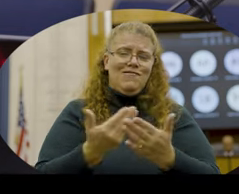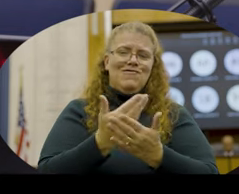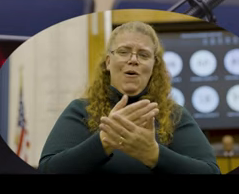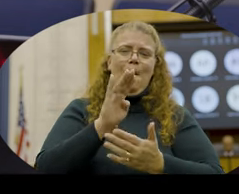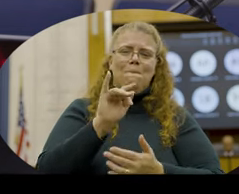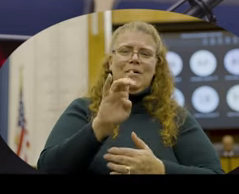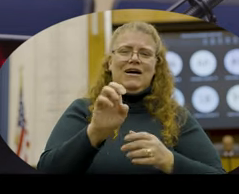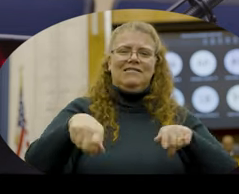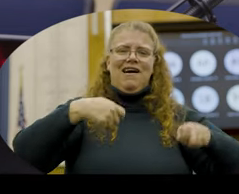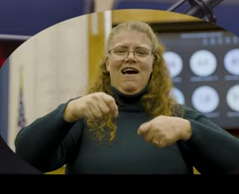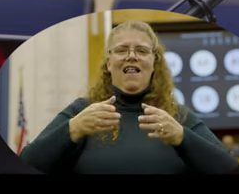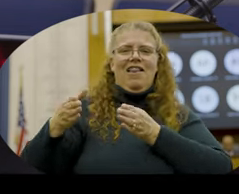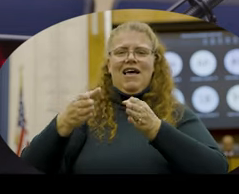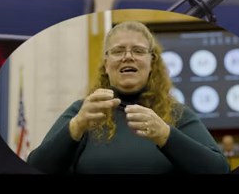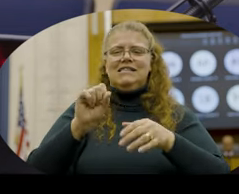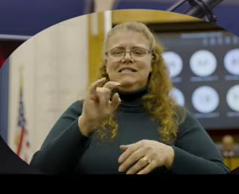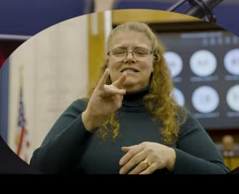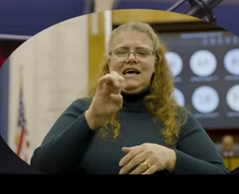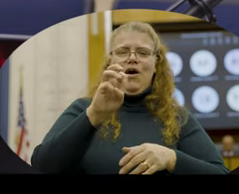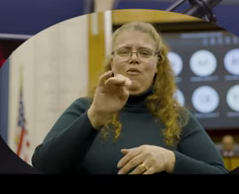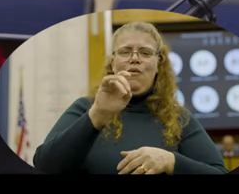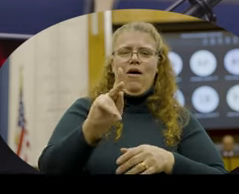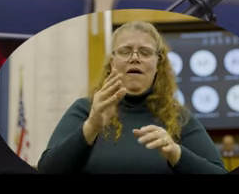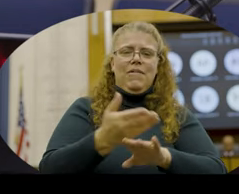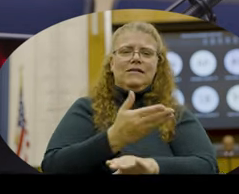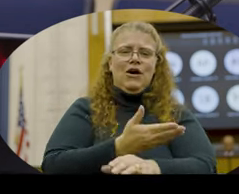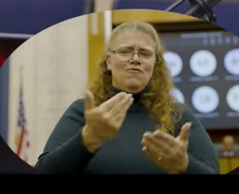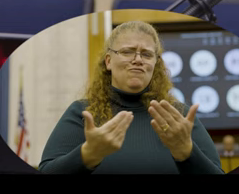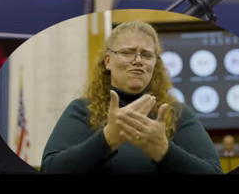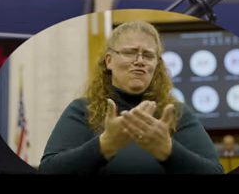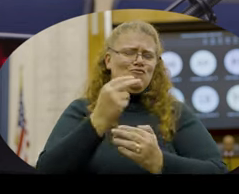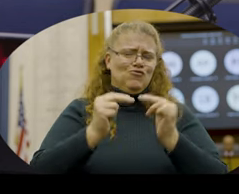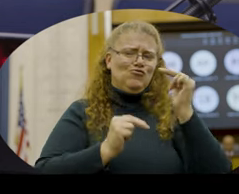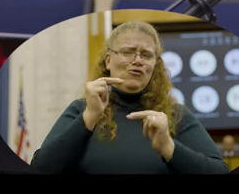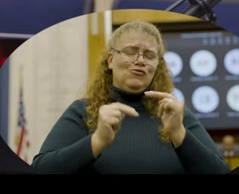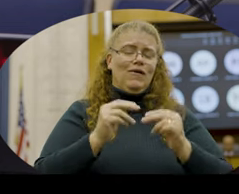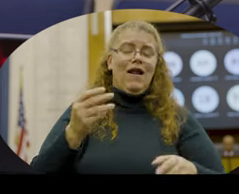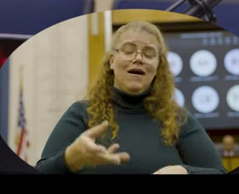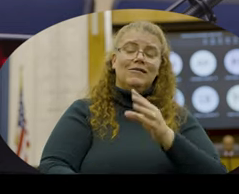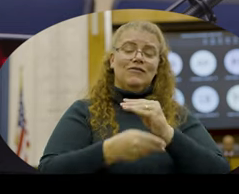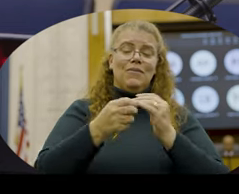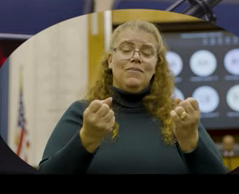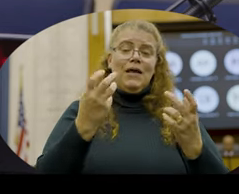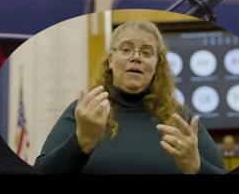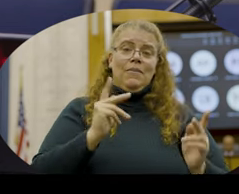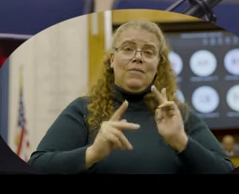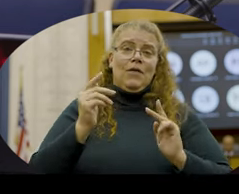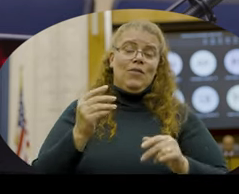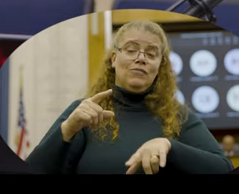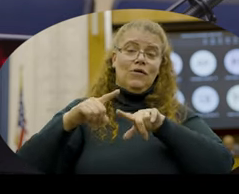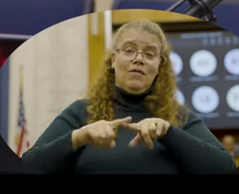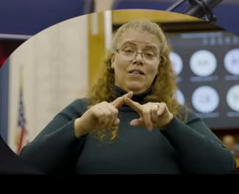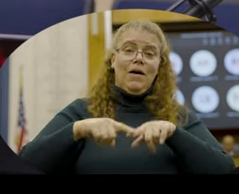reduce our greenhouse gas emissions by 45% by 2030. Today, I'm pleased to announce that